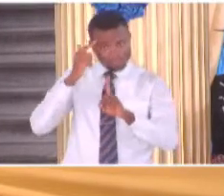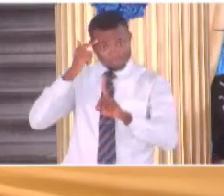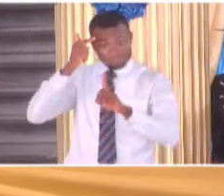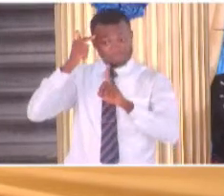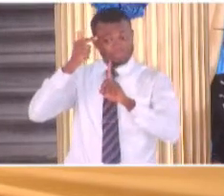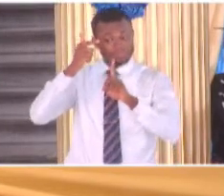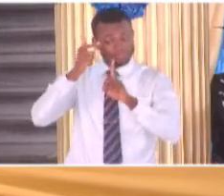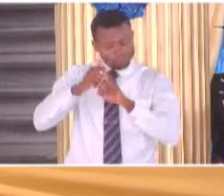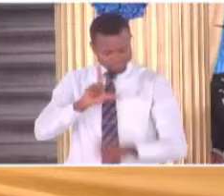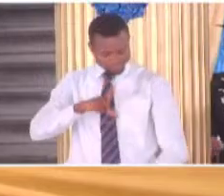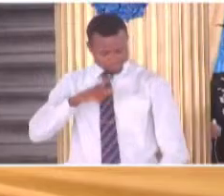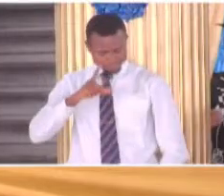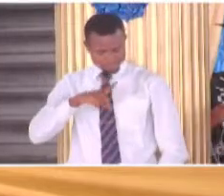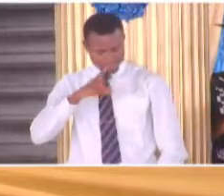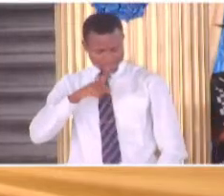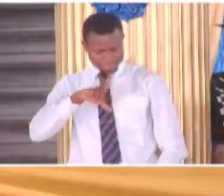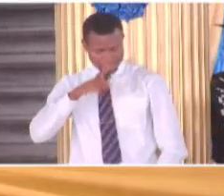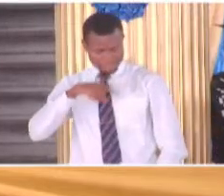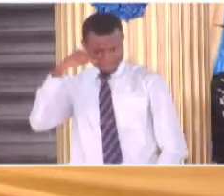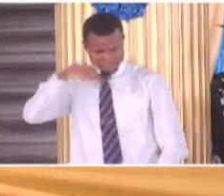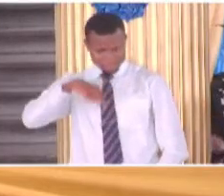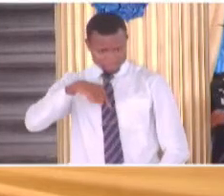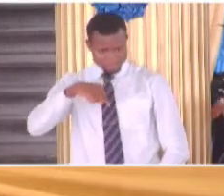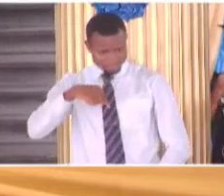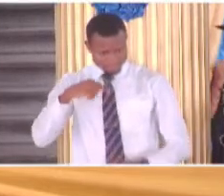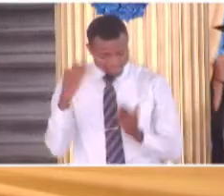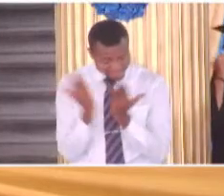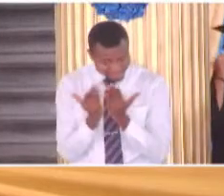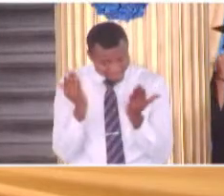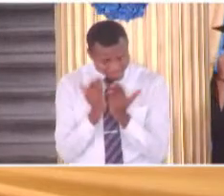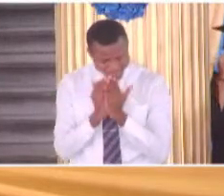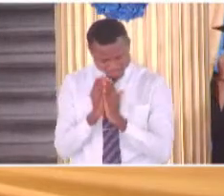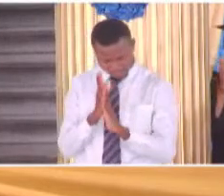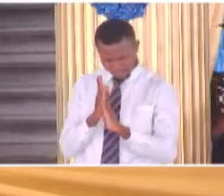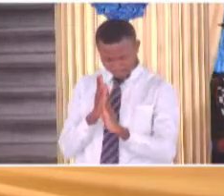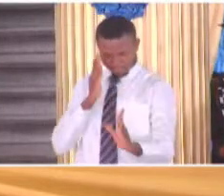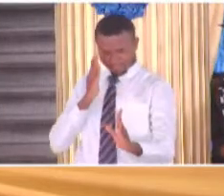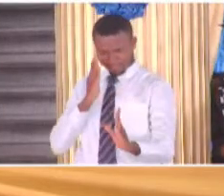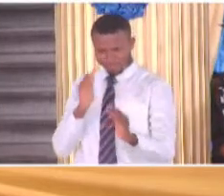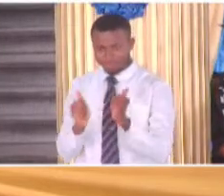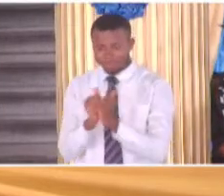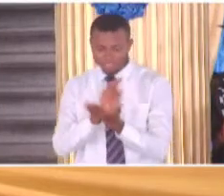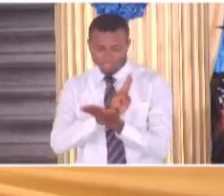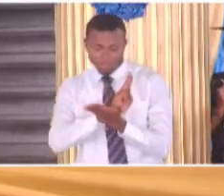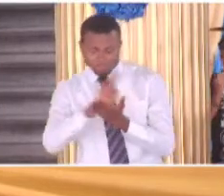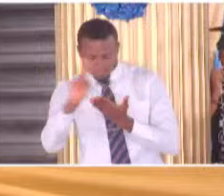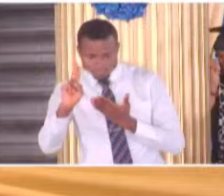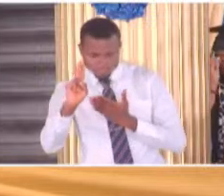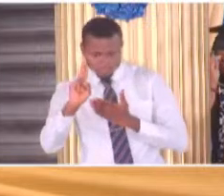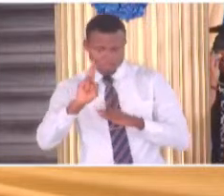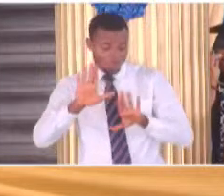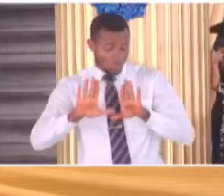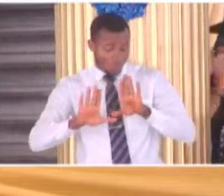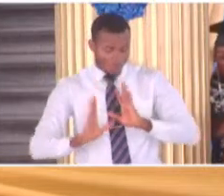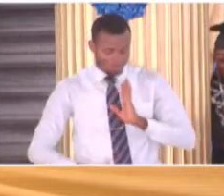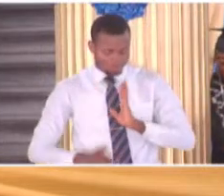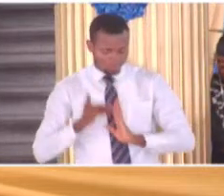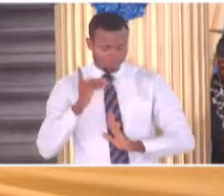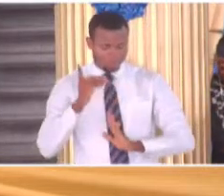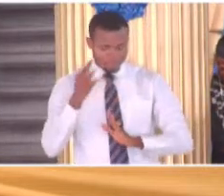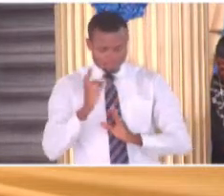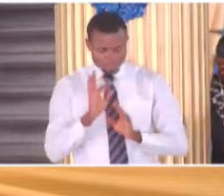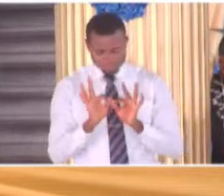Legon Leadership Academy perfectly aligns with the university's commitment to the development of our